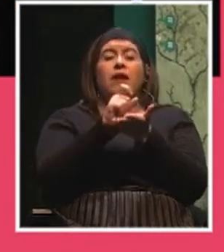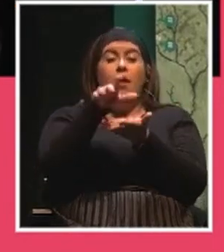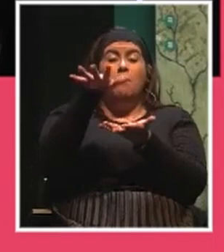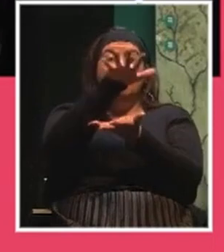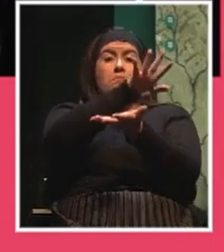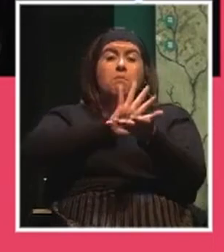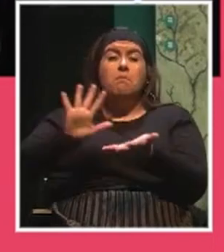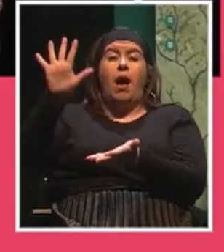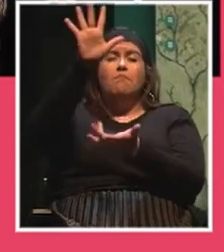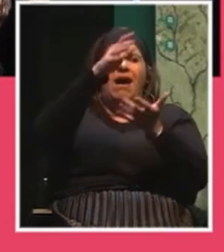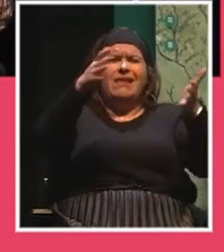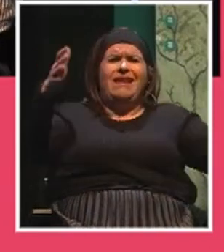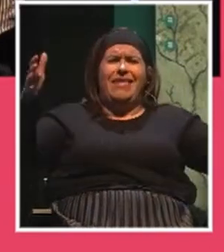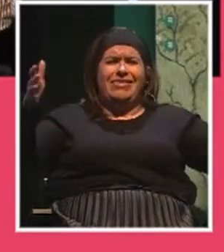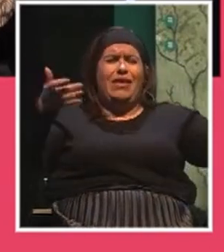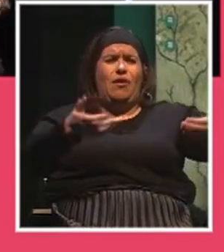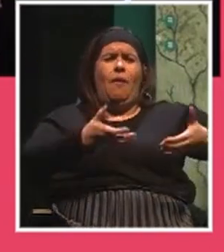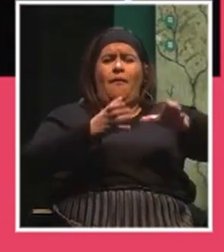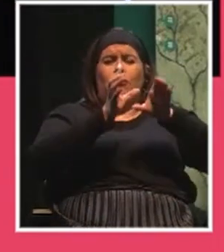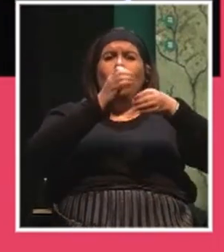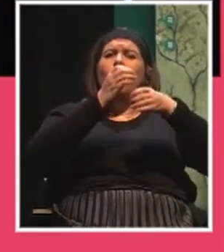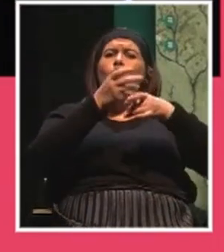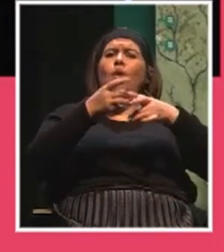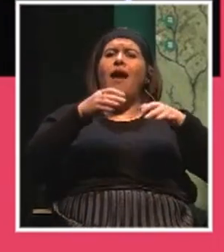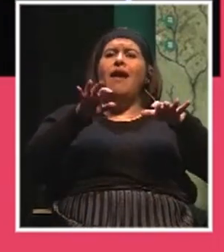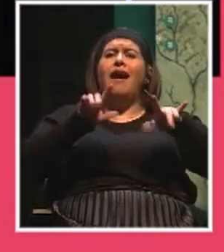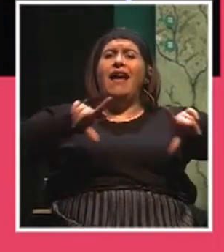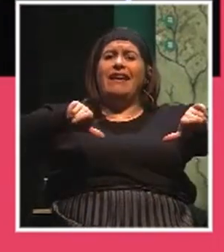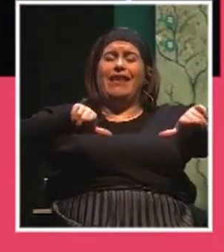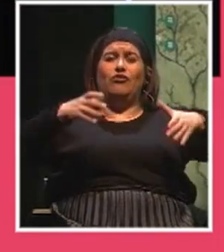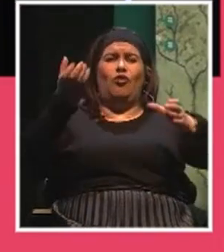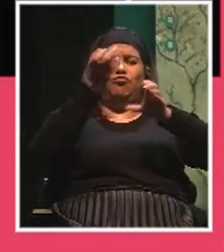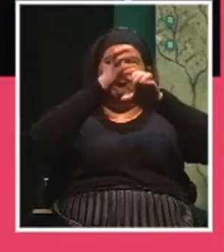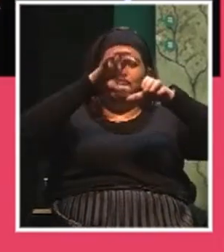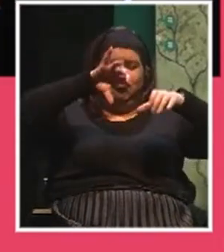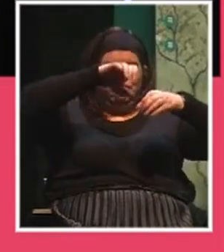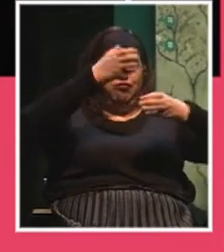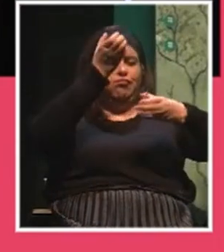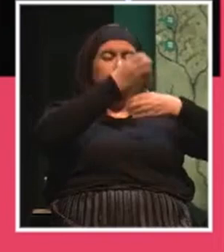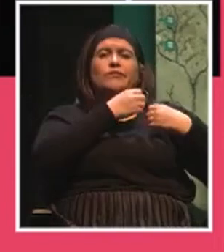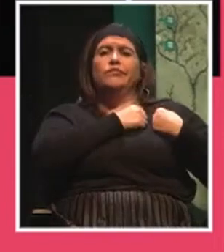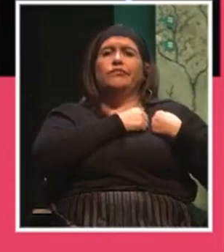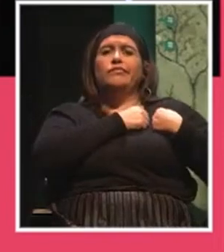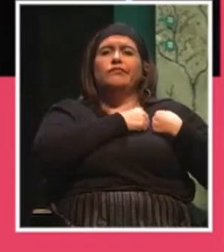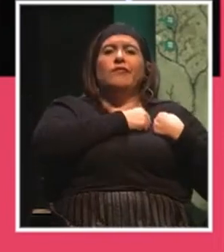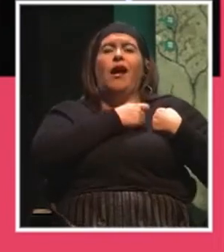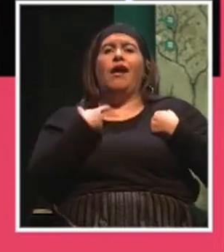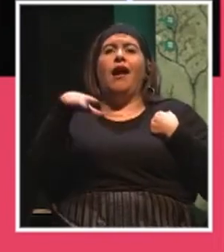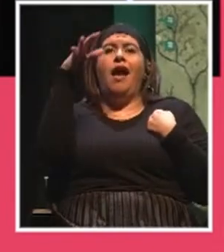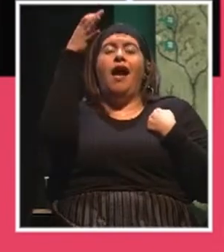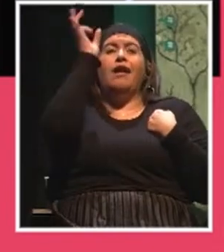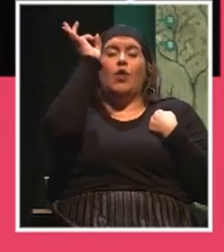like, architect tube. And we went, and we had a meeting. And this is where, like, my